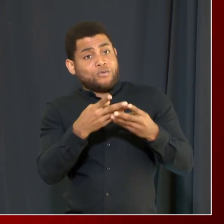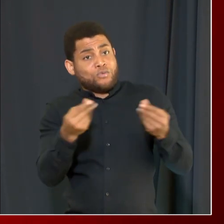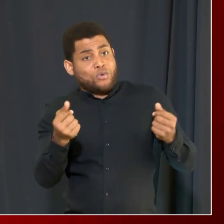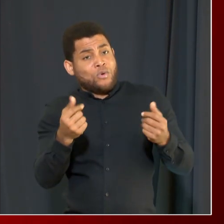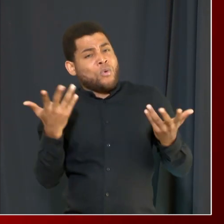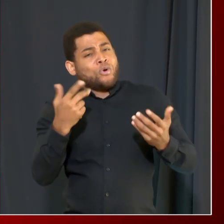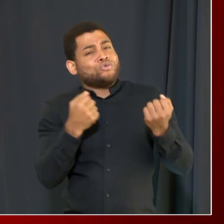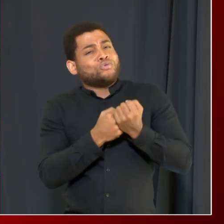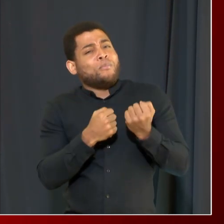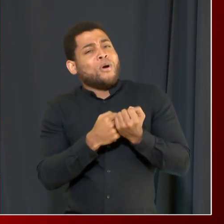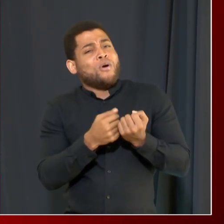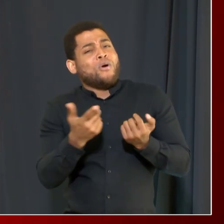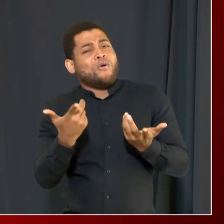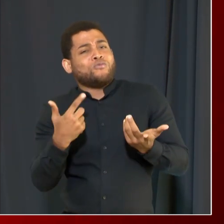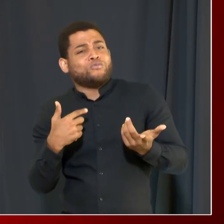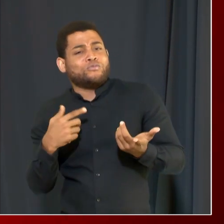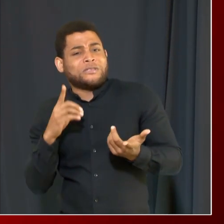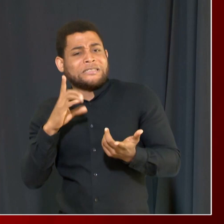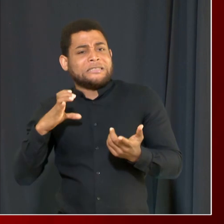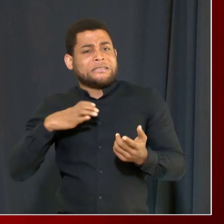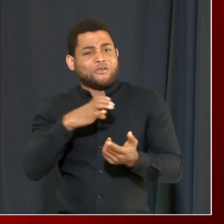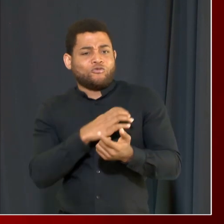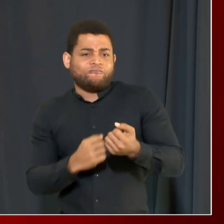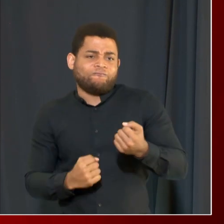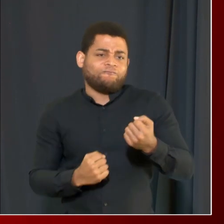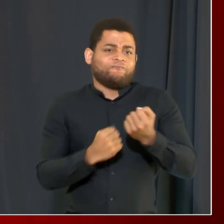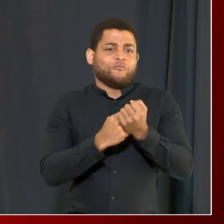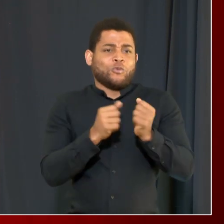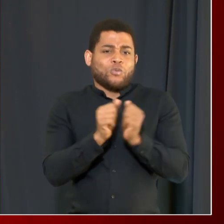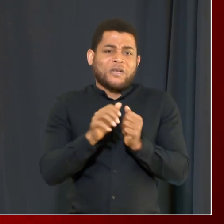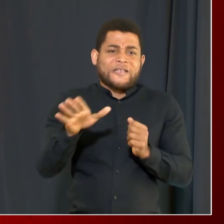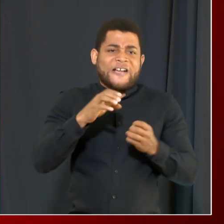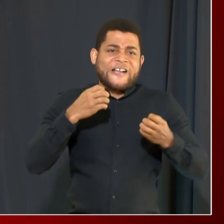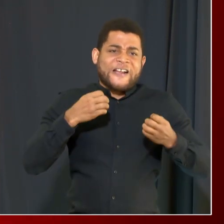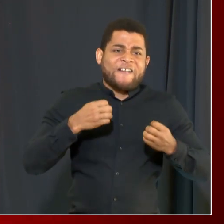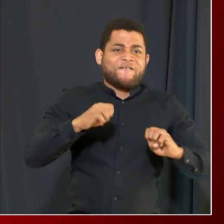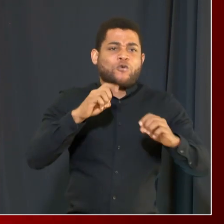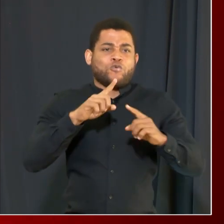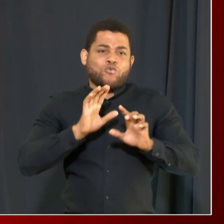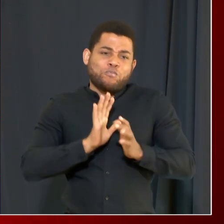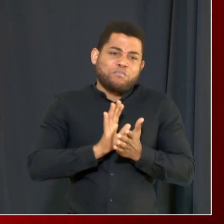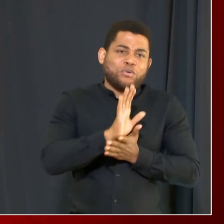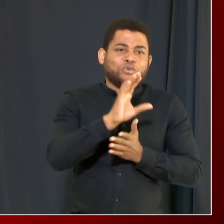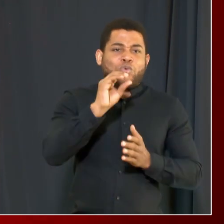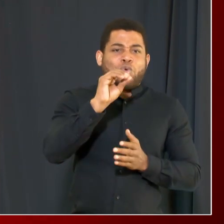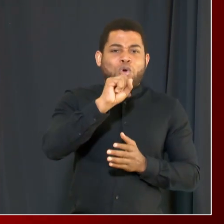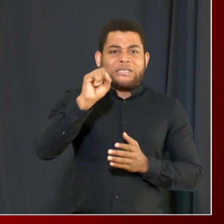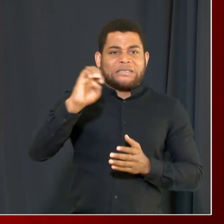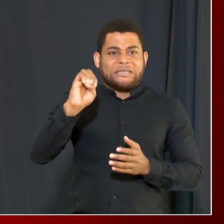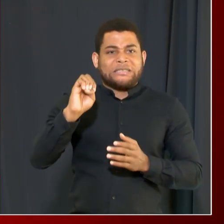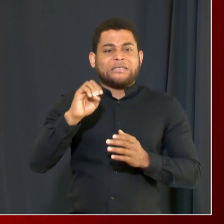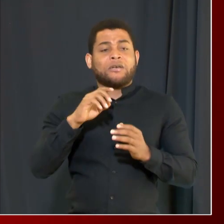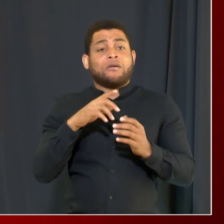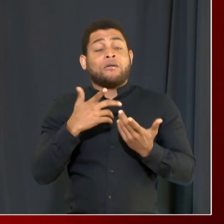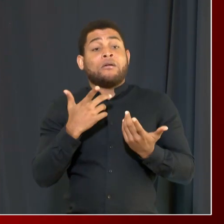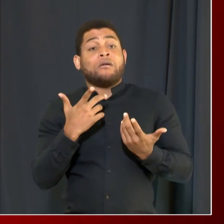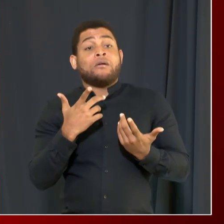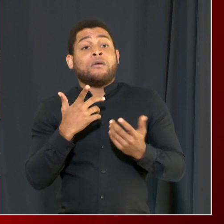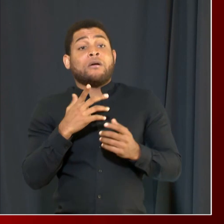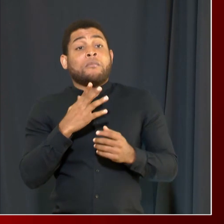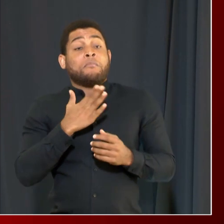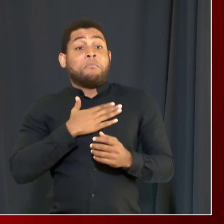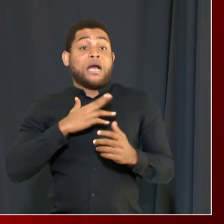behind the council's efforts to push OSSI to create curriculum around that? And my third question is in regards